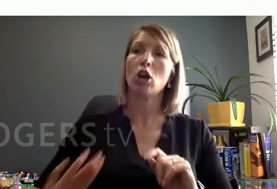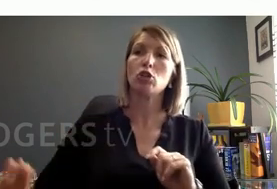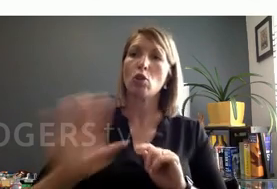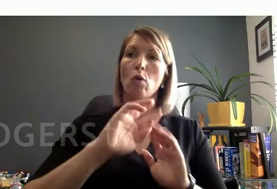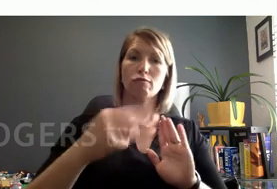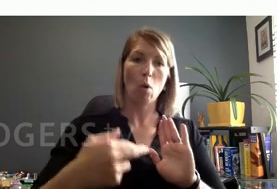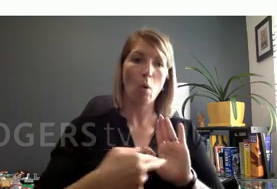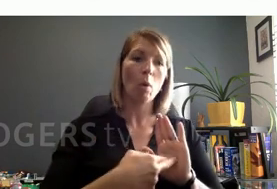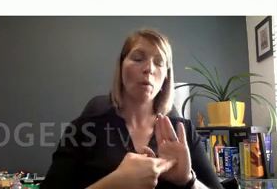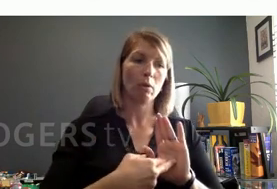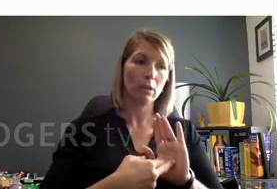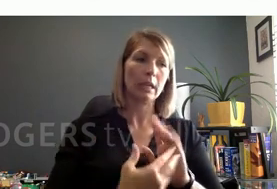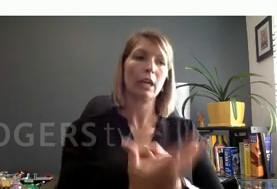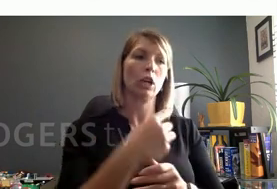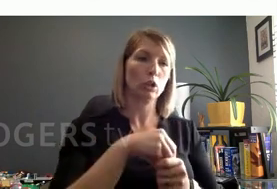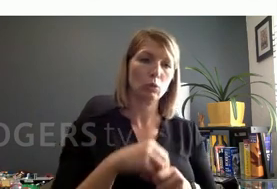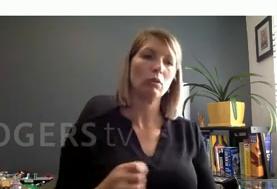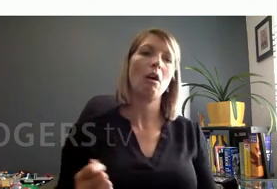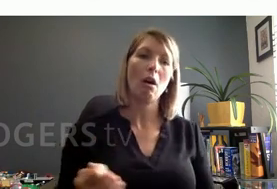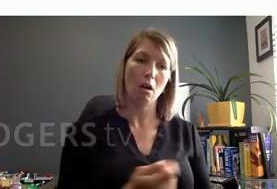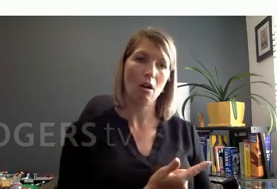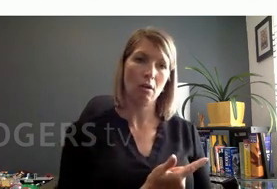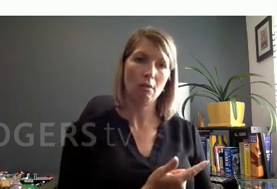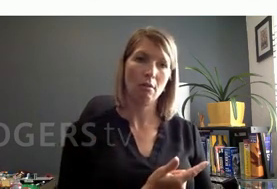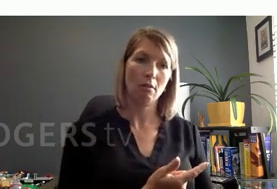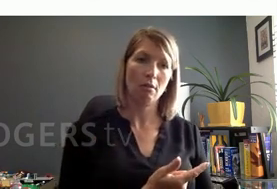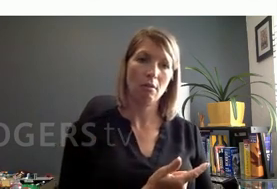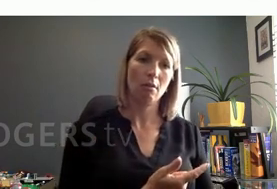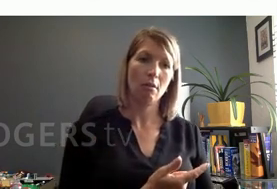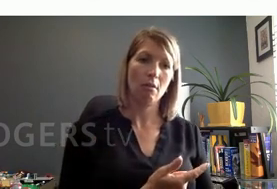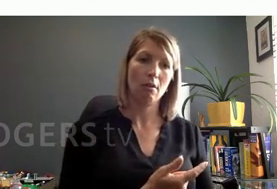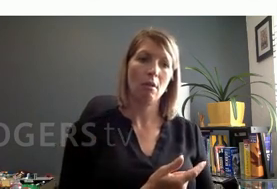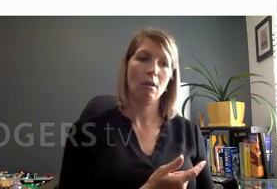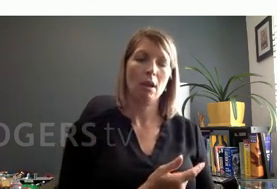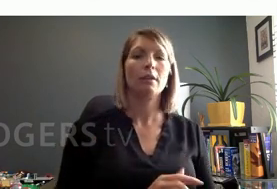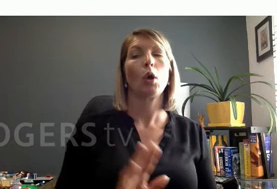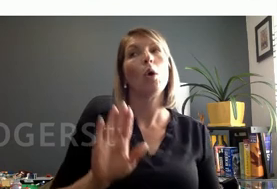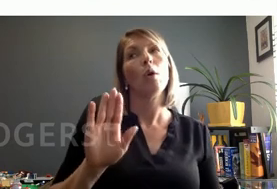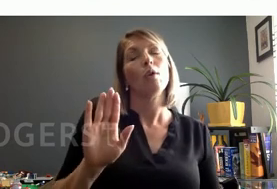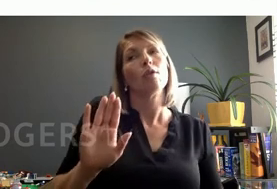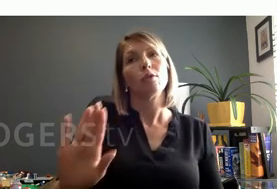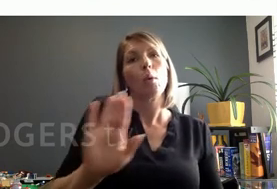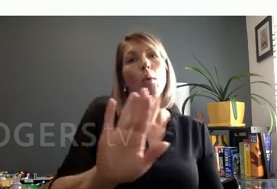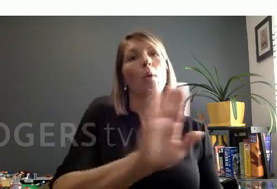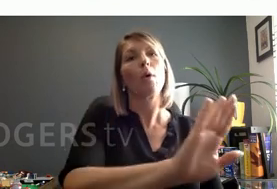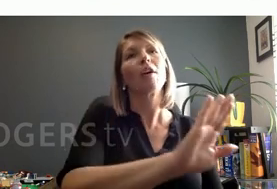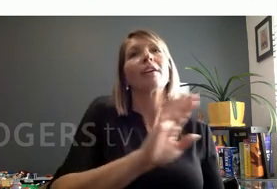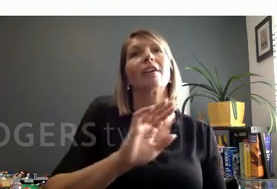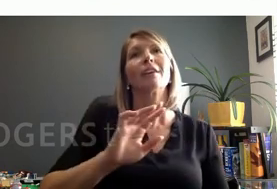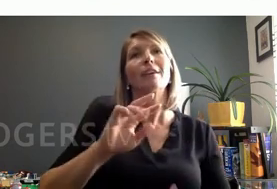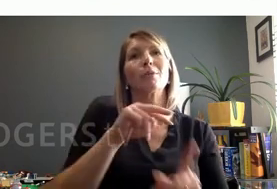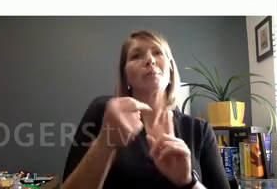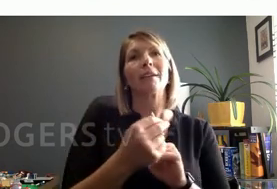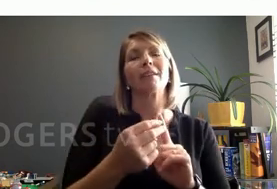of perspectives and insights, you represent a wonderful face and stories about, I